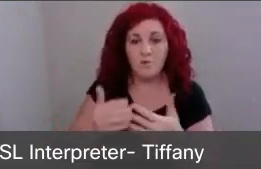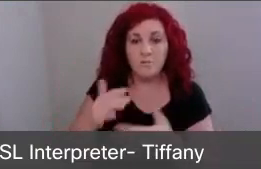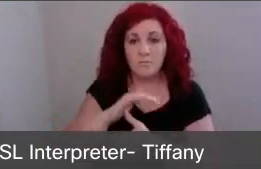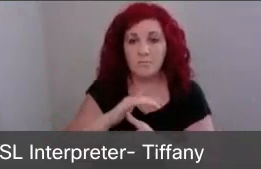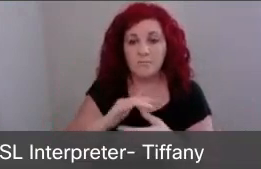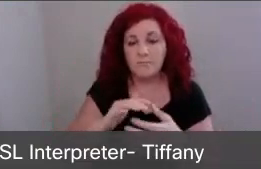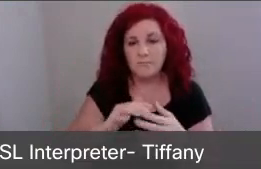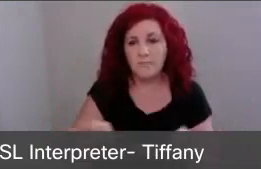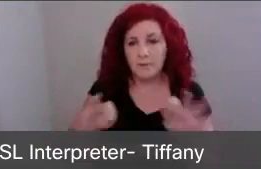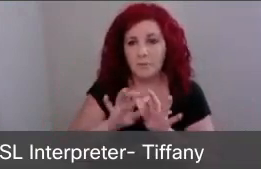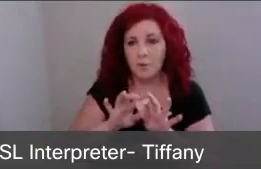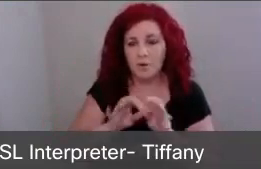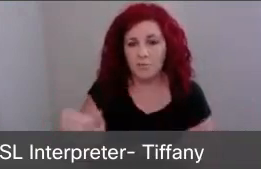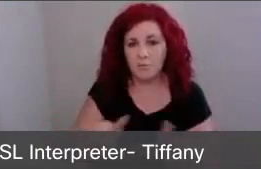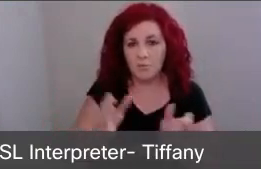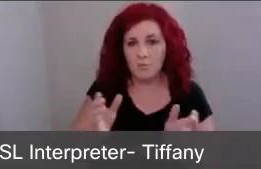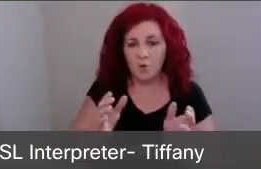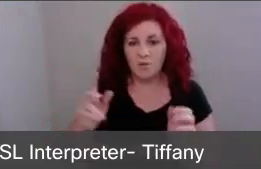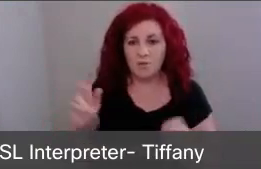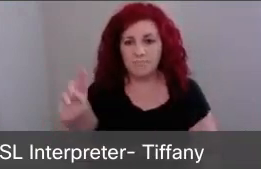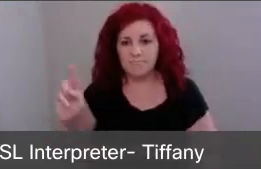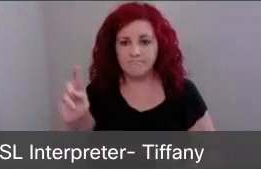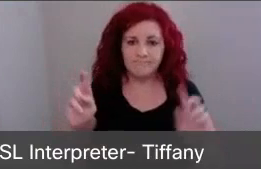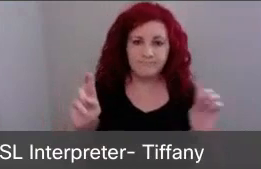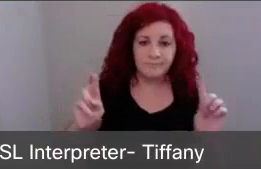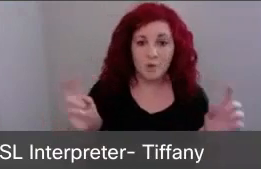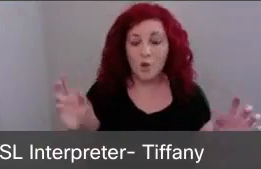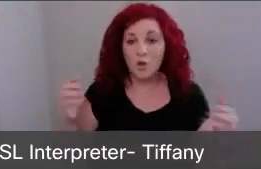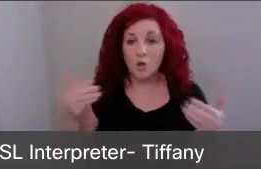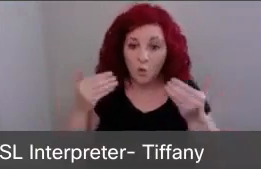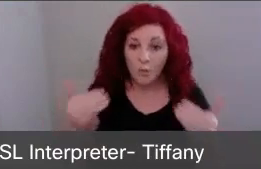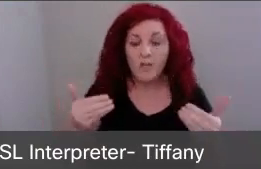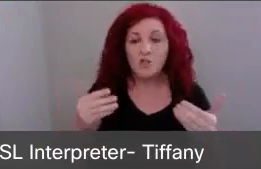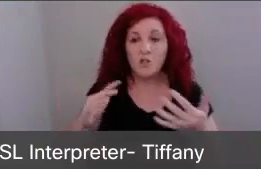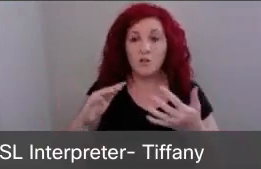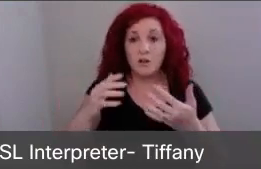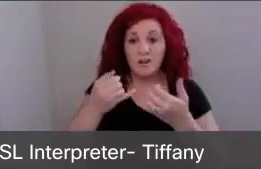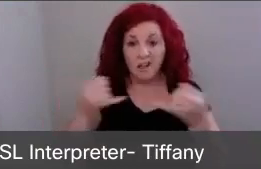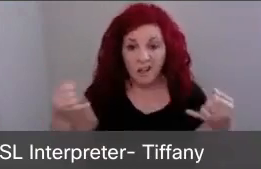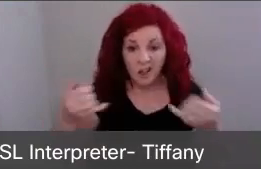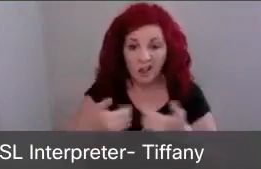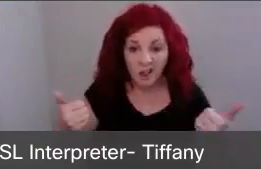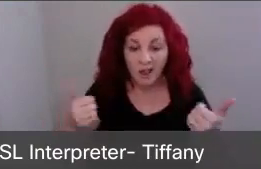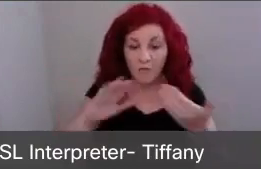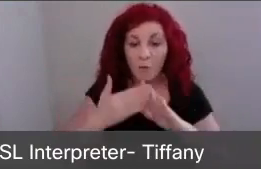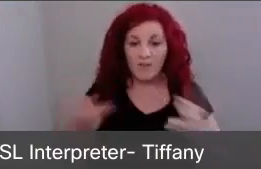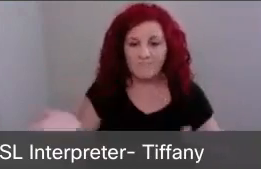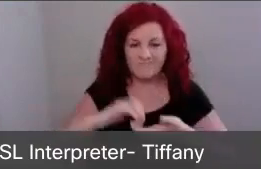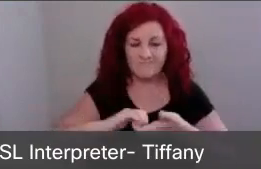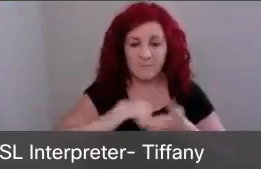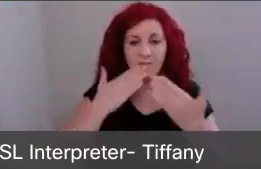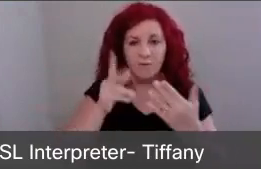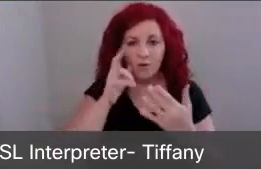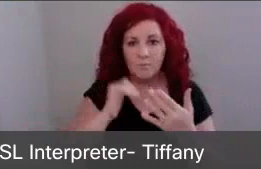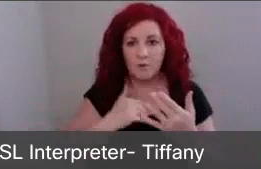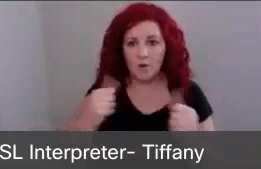promotes bipartisan cooperation and blurs the divides within communities. Thank you for hearing me and for your efforts